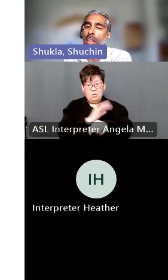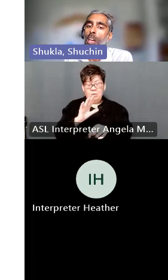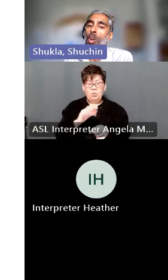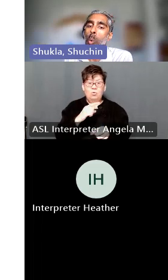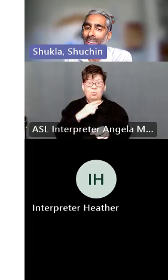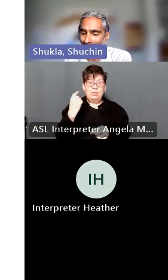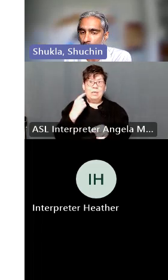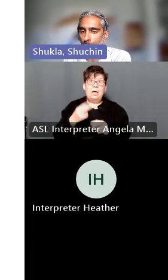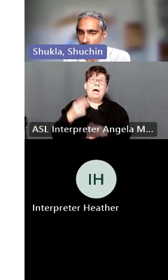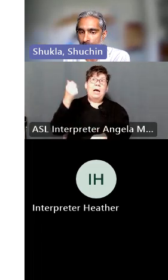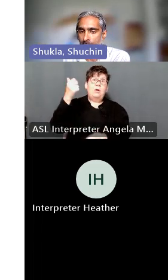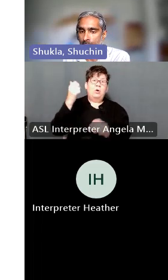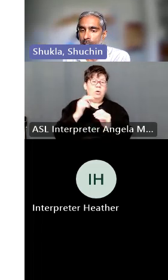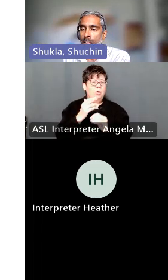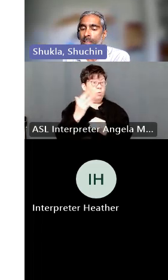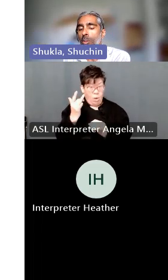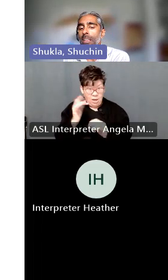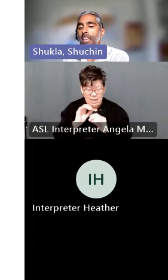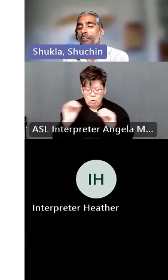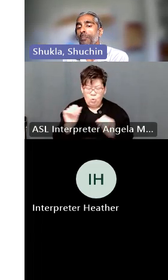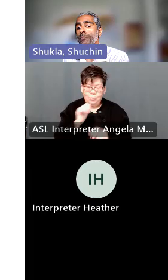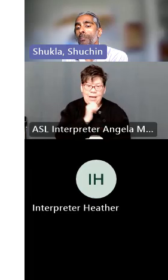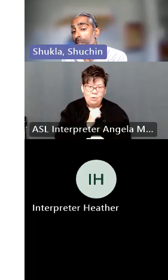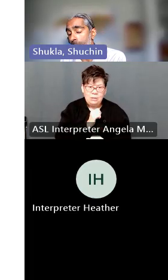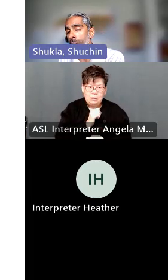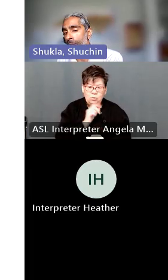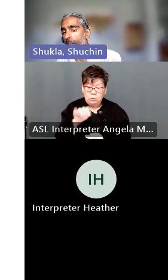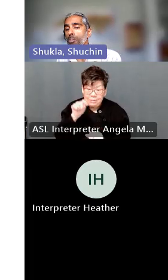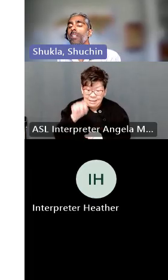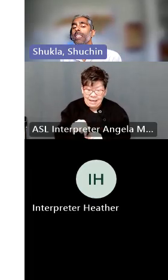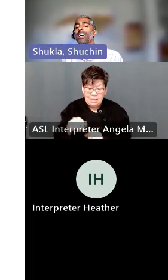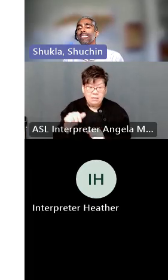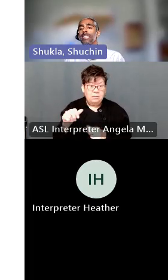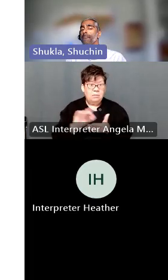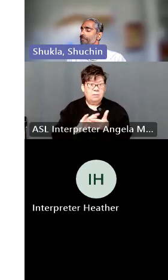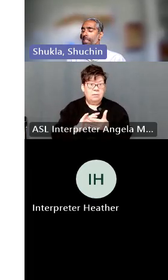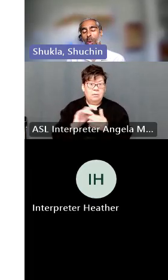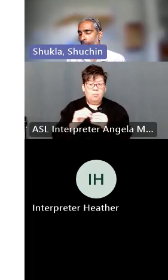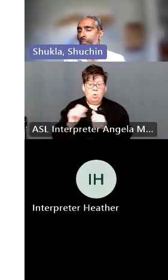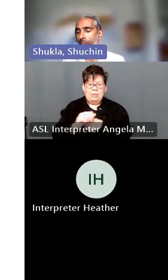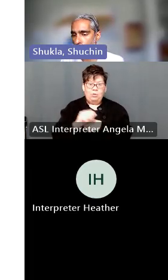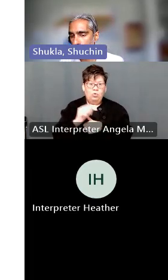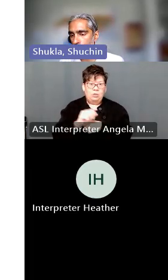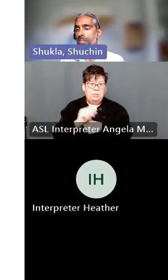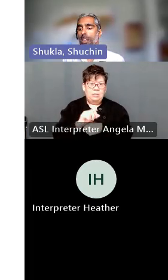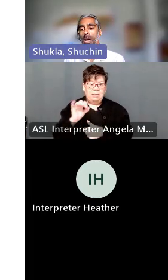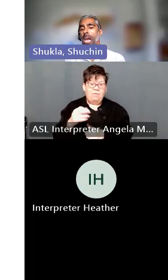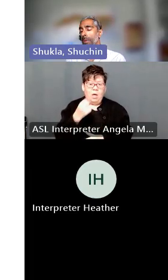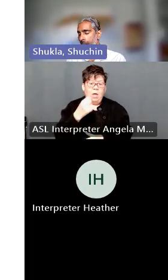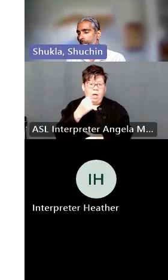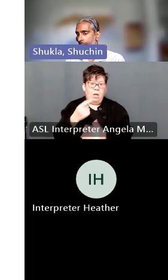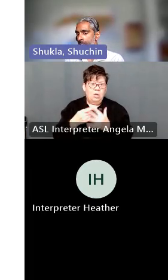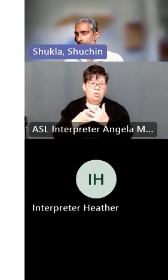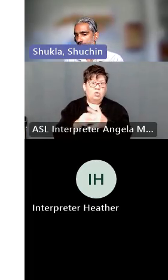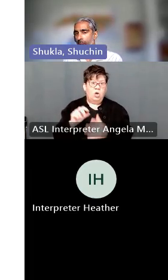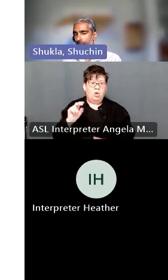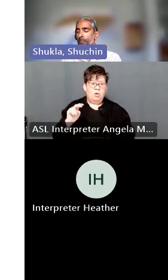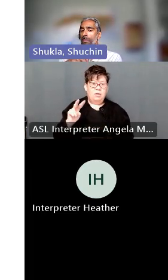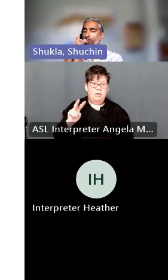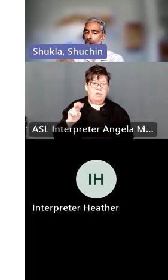so it's actually quite dangerous, literally, to even put someone on Vivitrol unless it's right for them, which is a